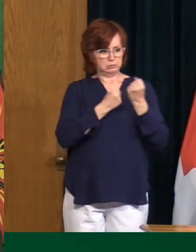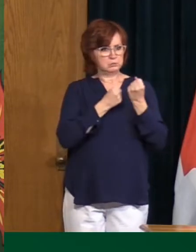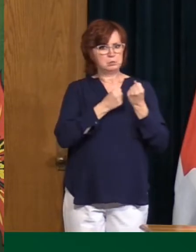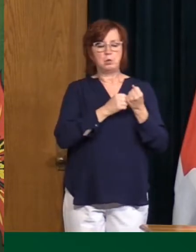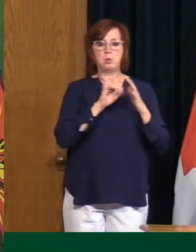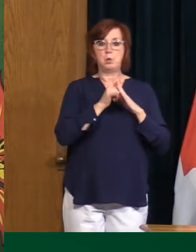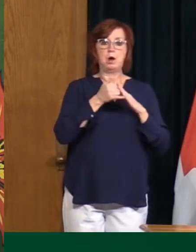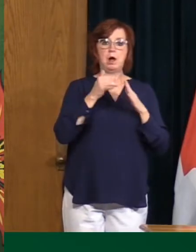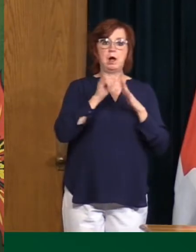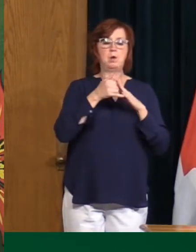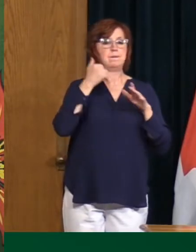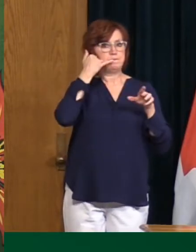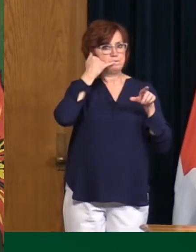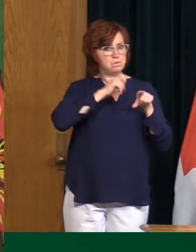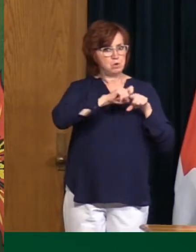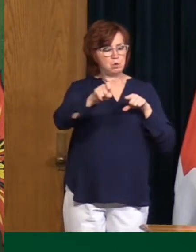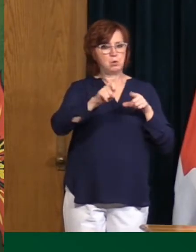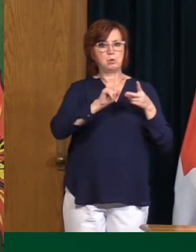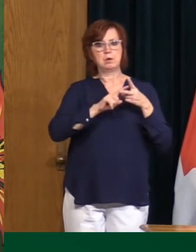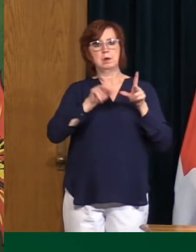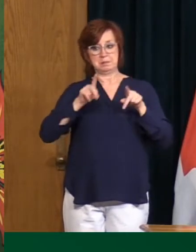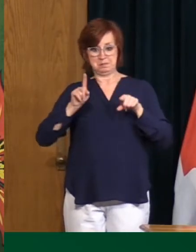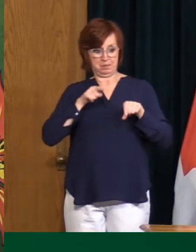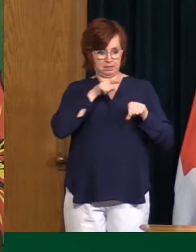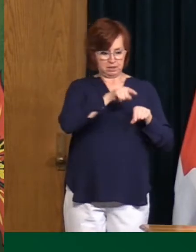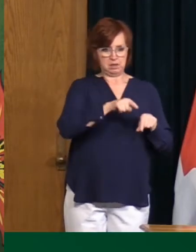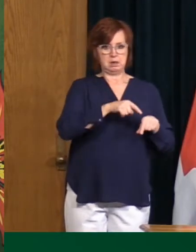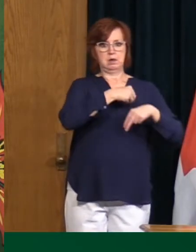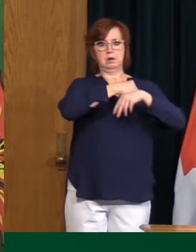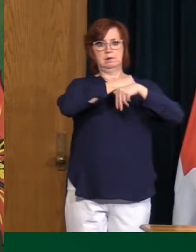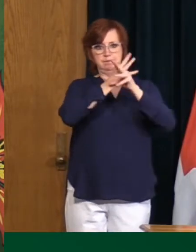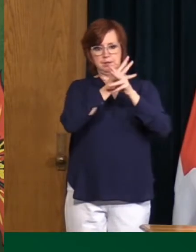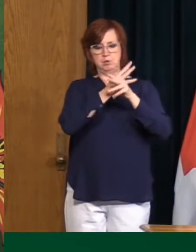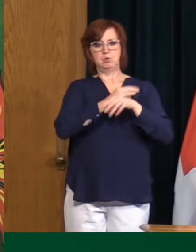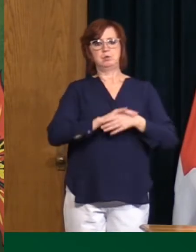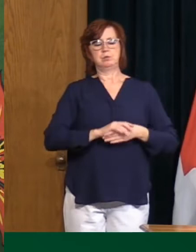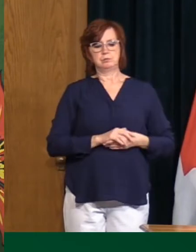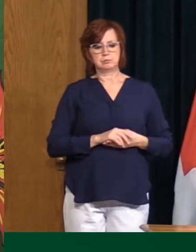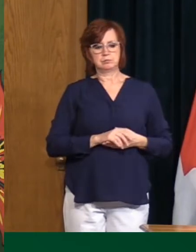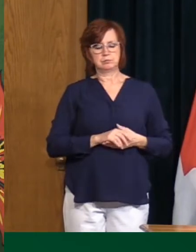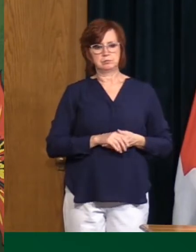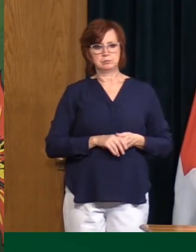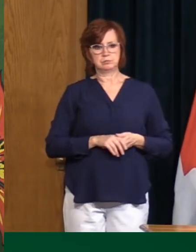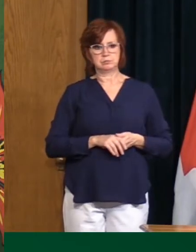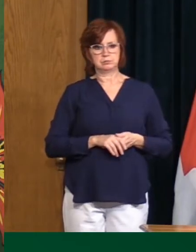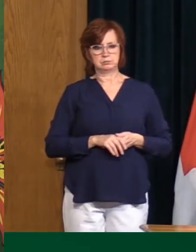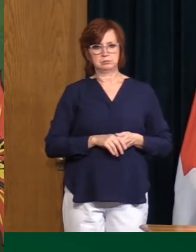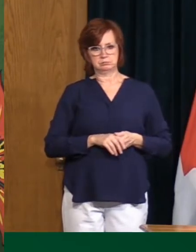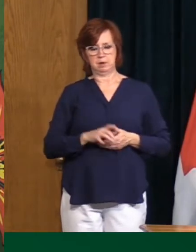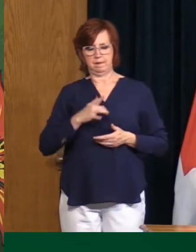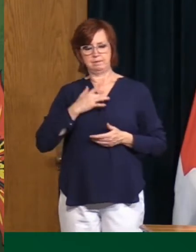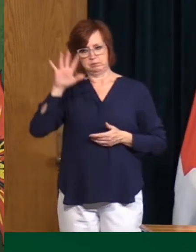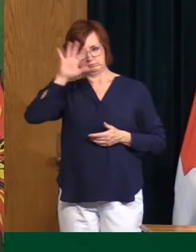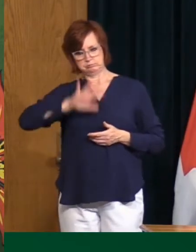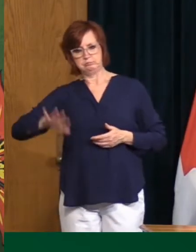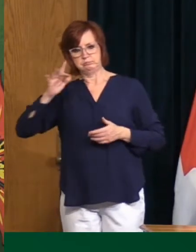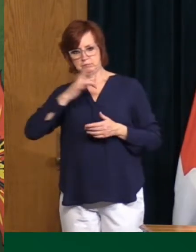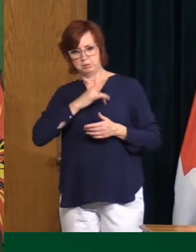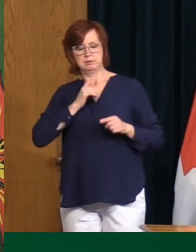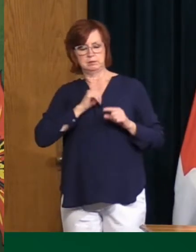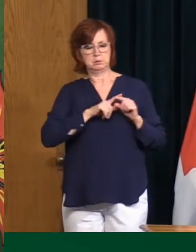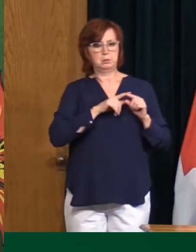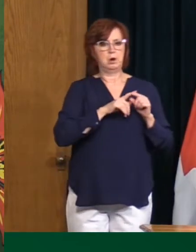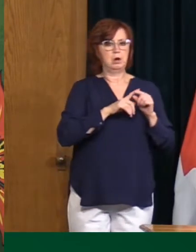supports and addiction supports in the community and in the far north to help support with that, like we do across the rest of the province. But it's